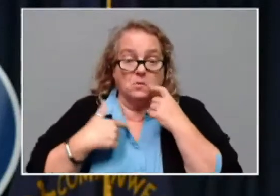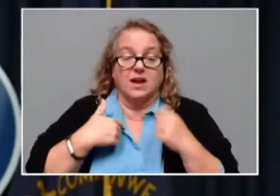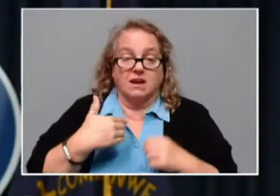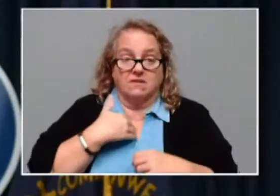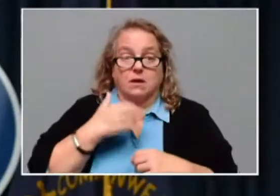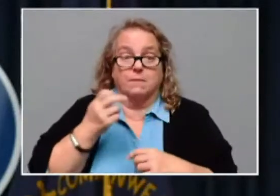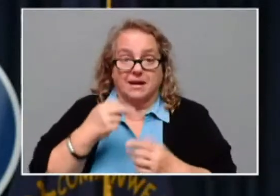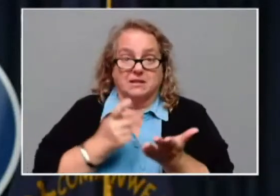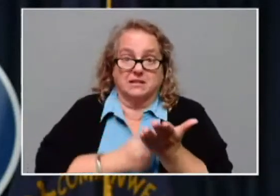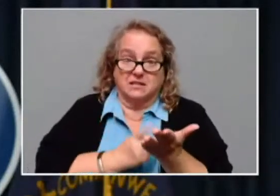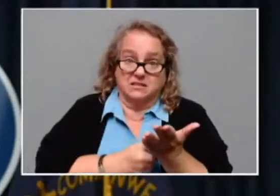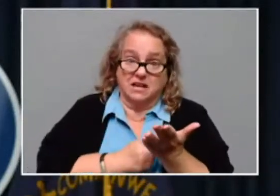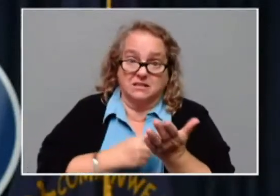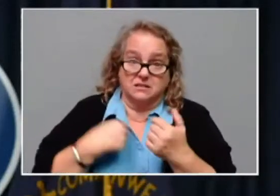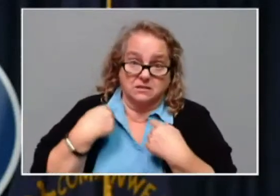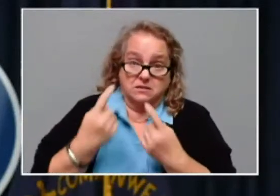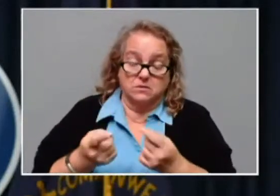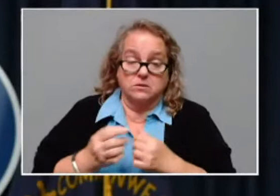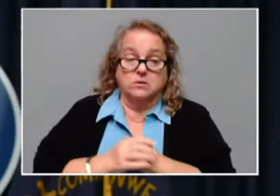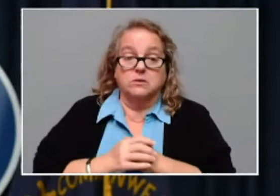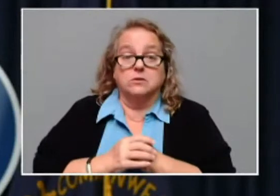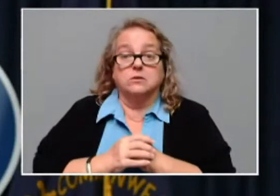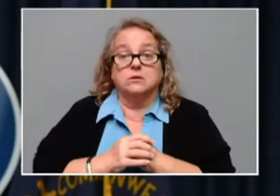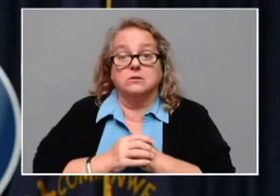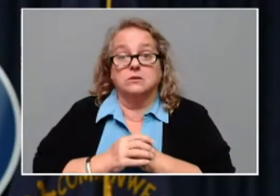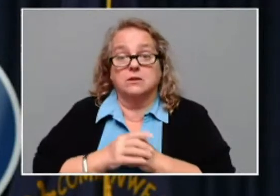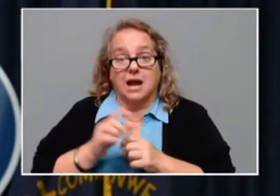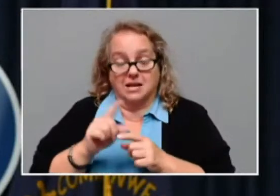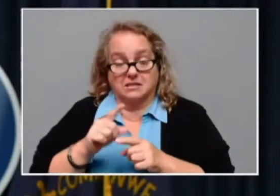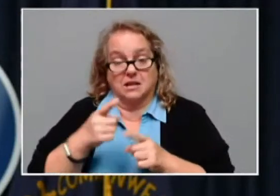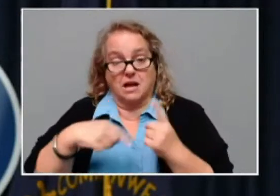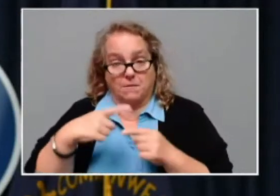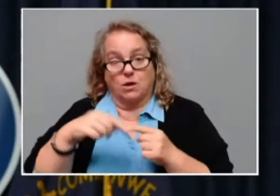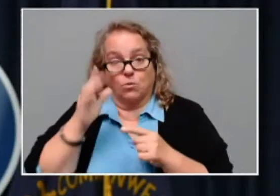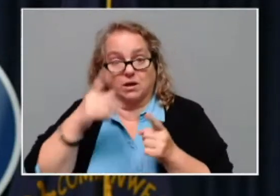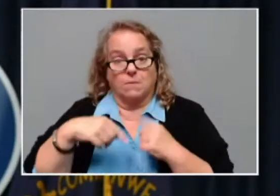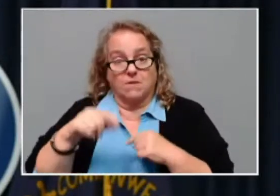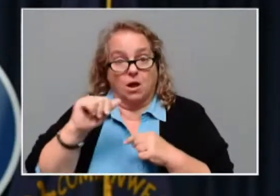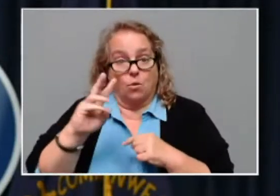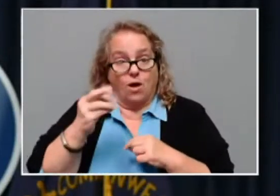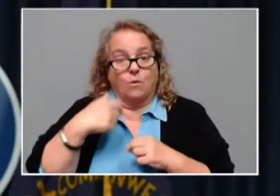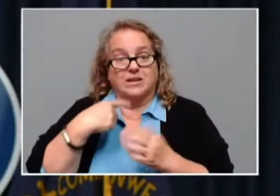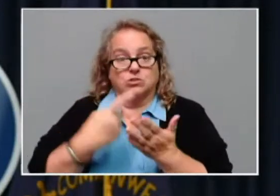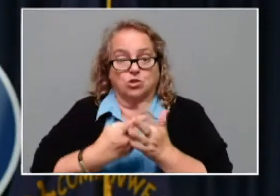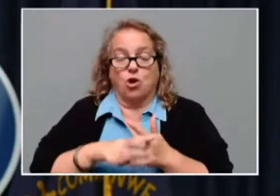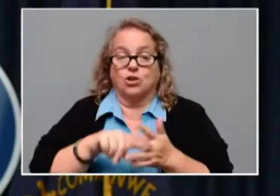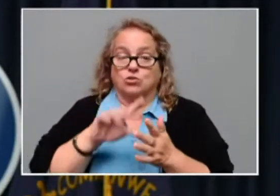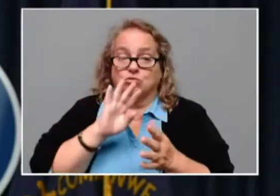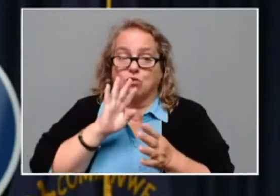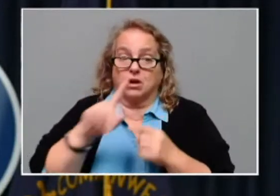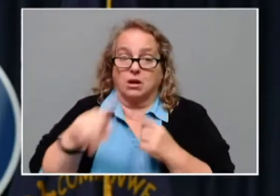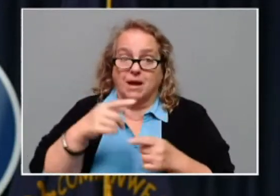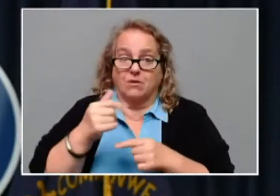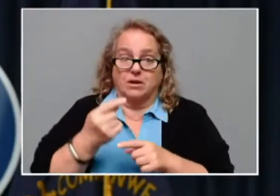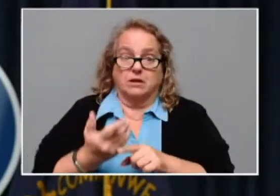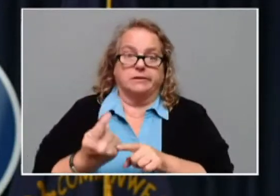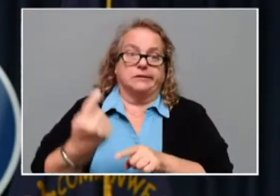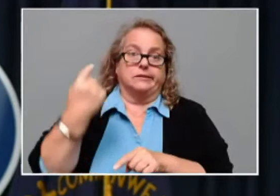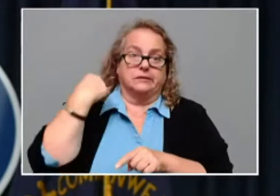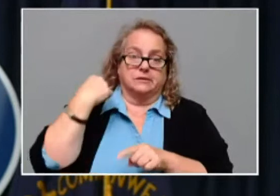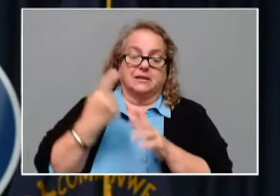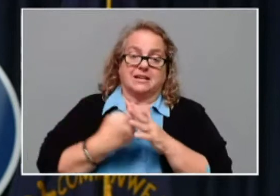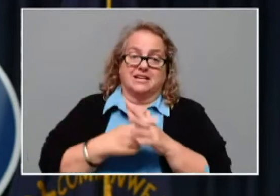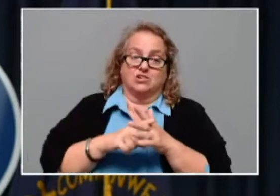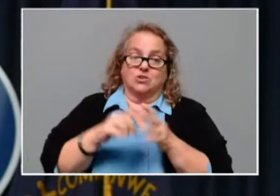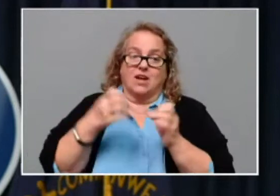as coming for a while. Started talking about it all the way back in initial efforts to get people